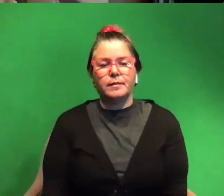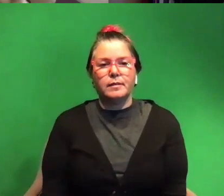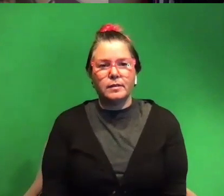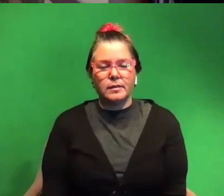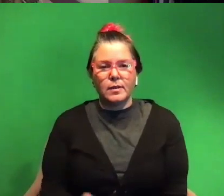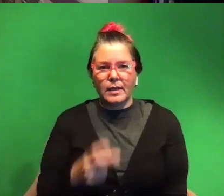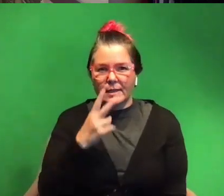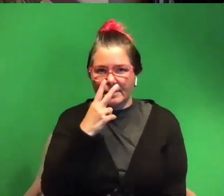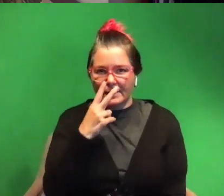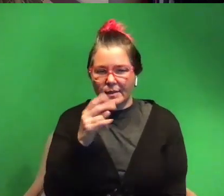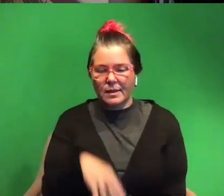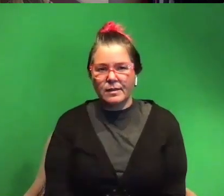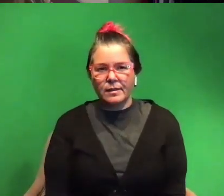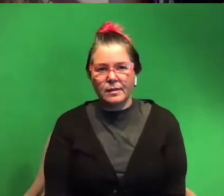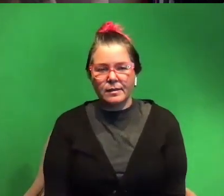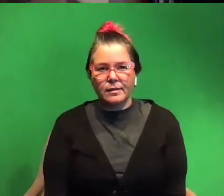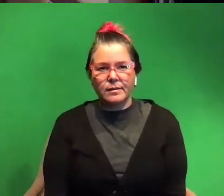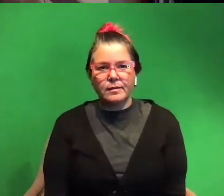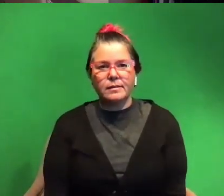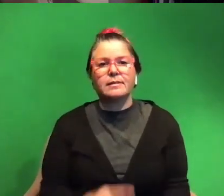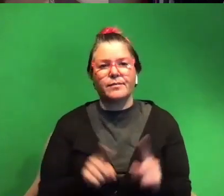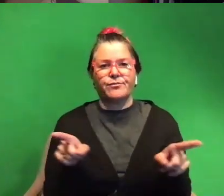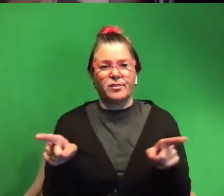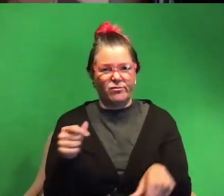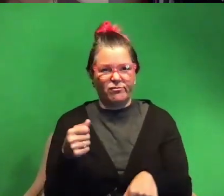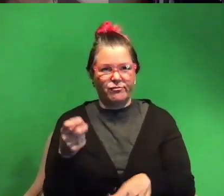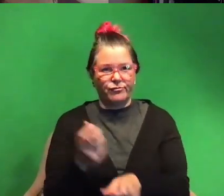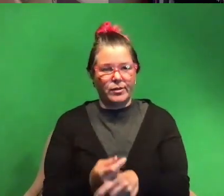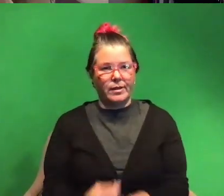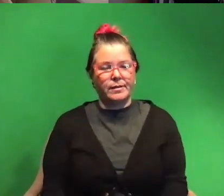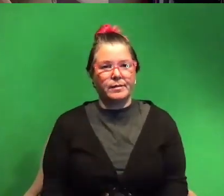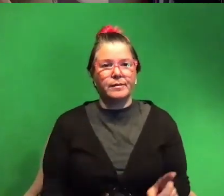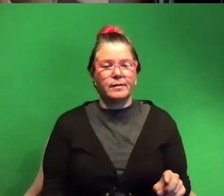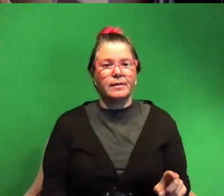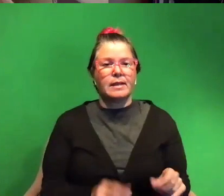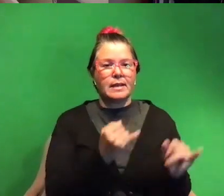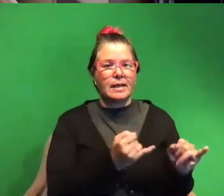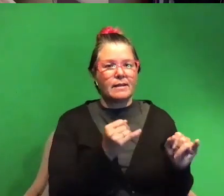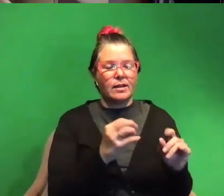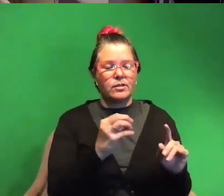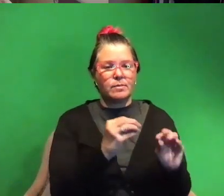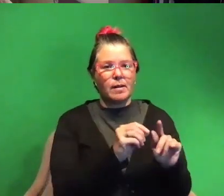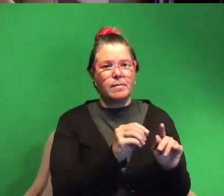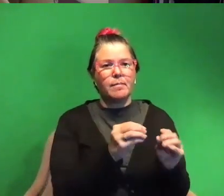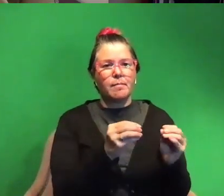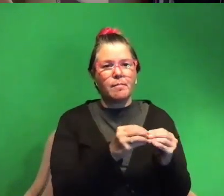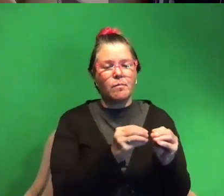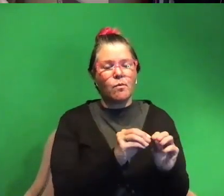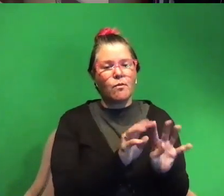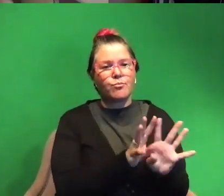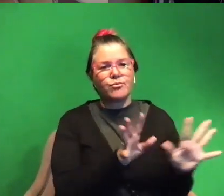see that is different than something like this, right? Where you have individual polyps here, you have more of a